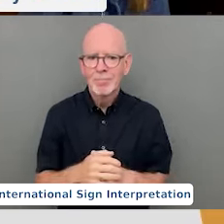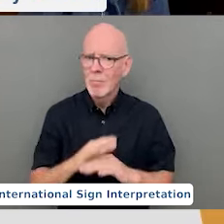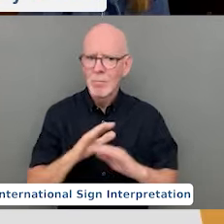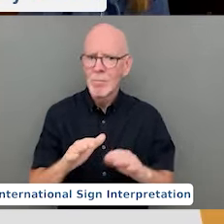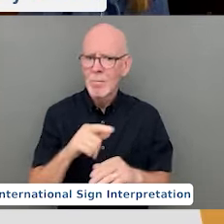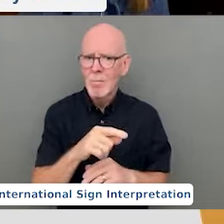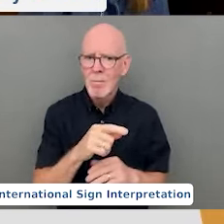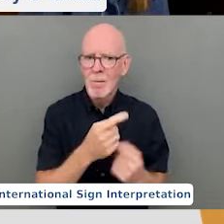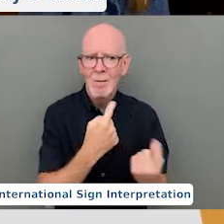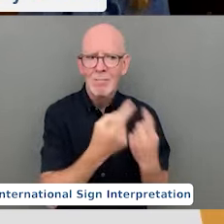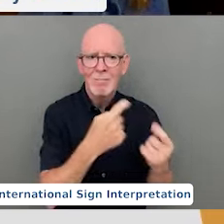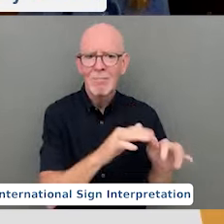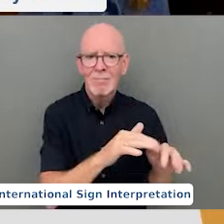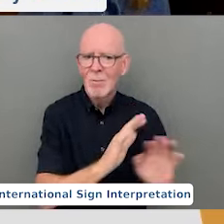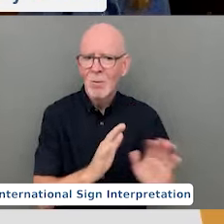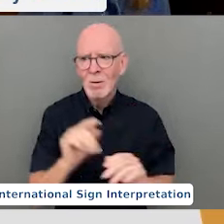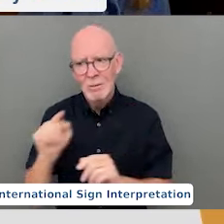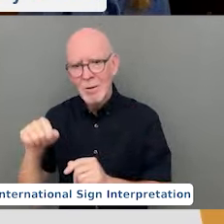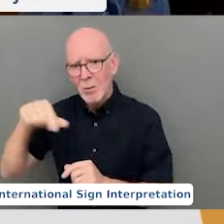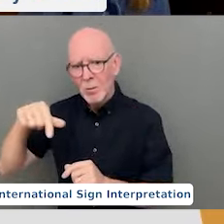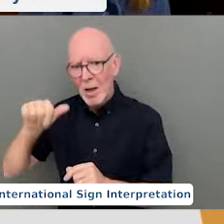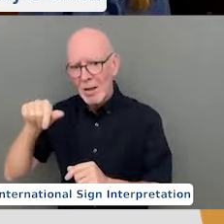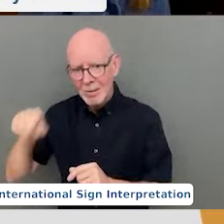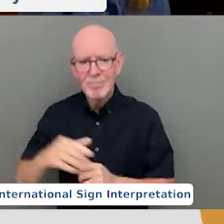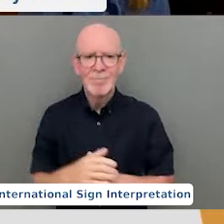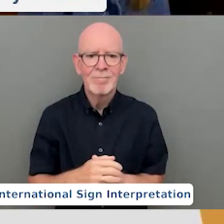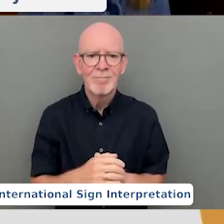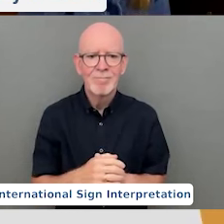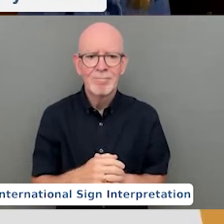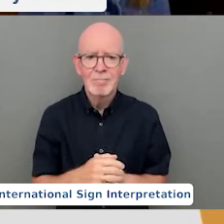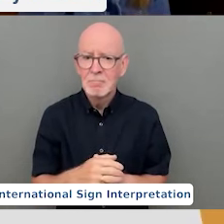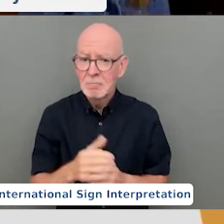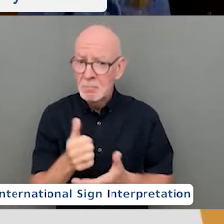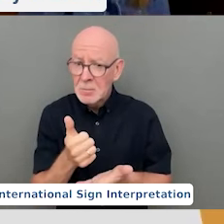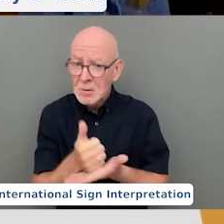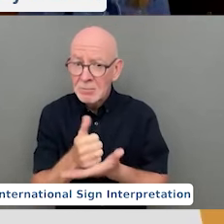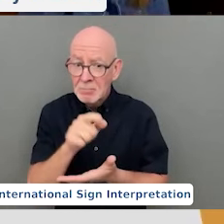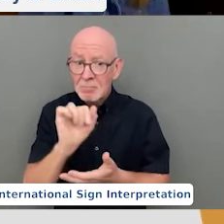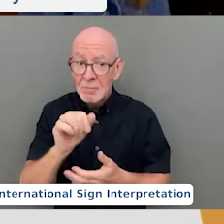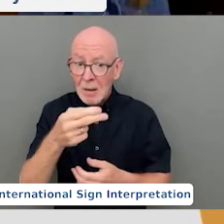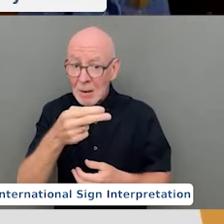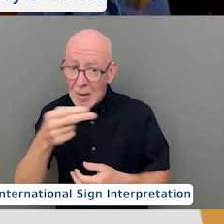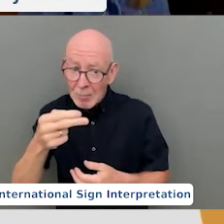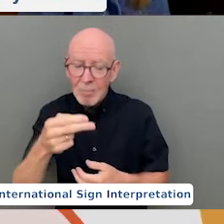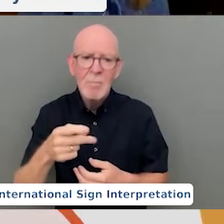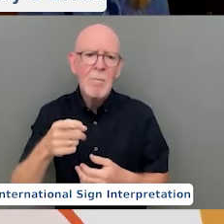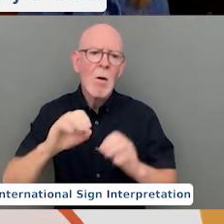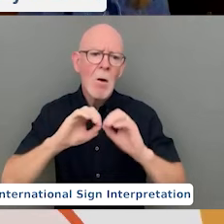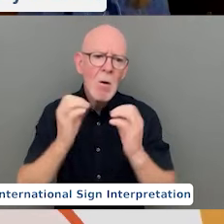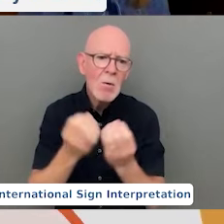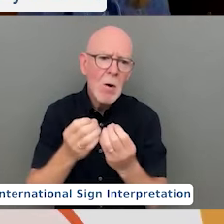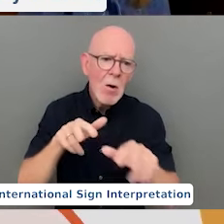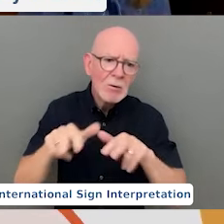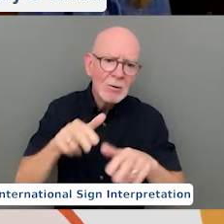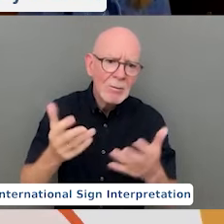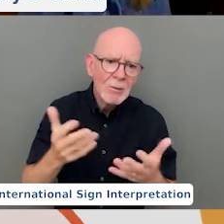name and organisation in there and some context around your question and who you might be directing it to. So let's get